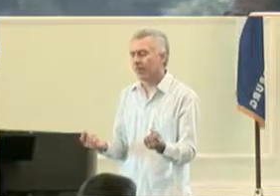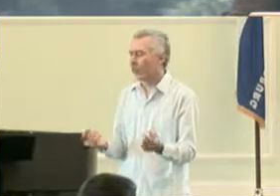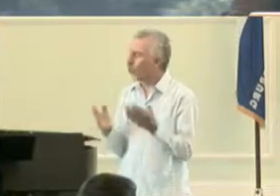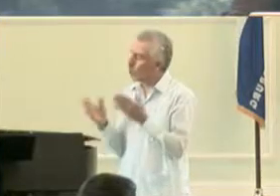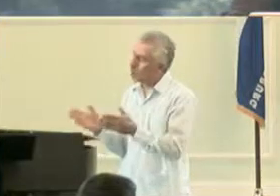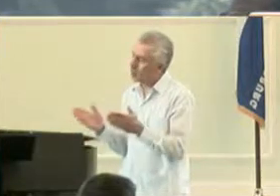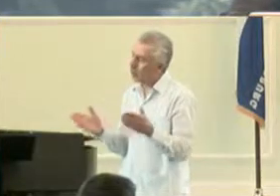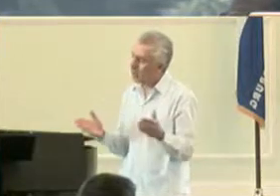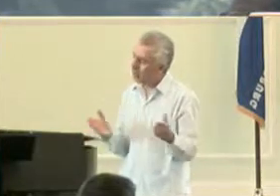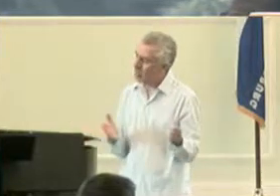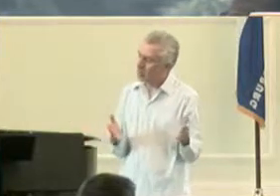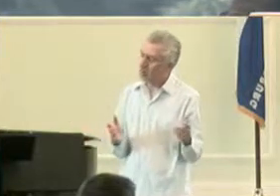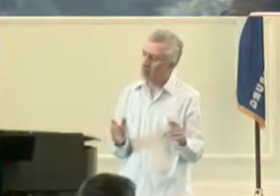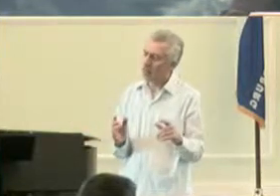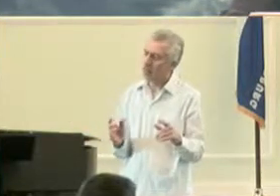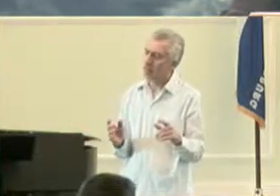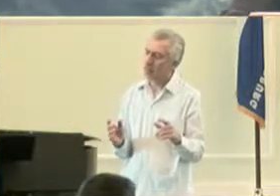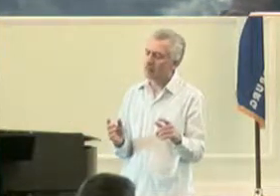that we have for the summer,